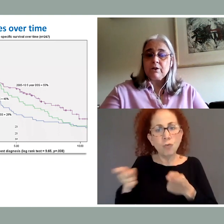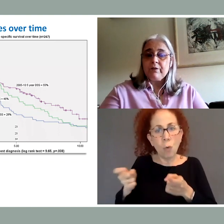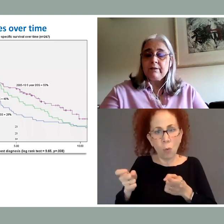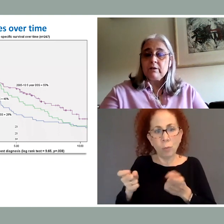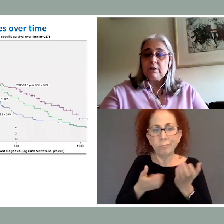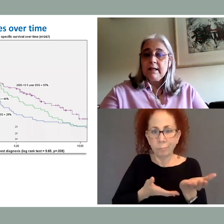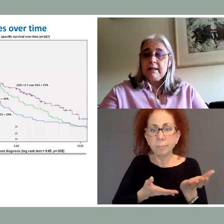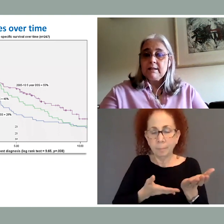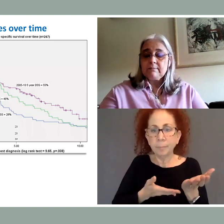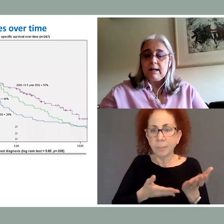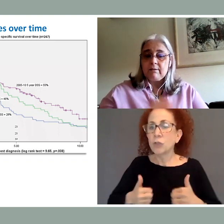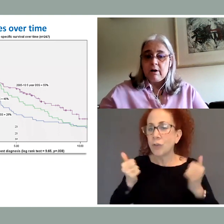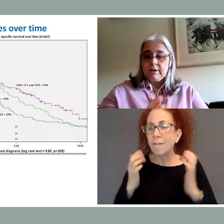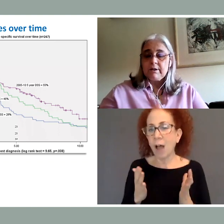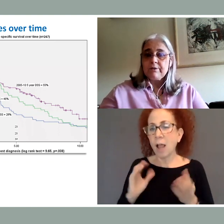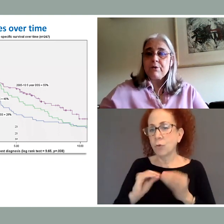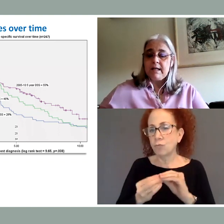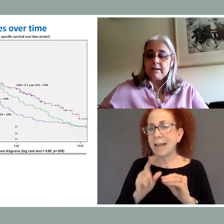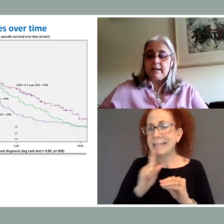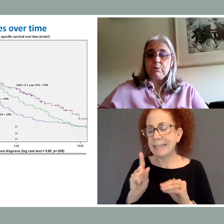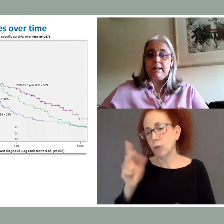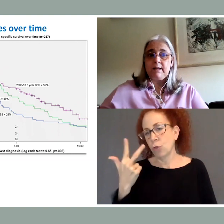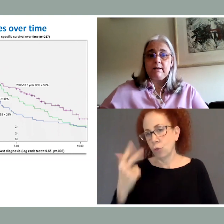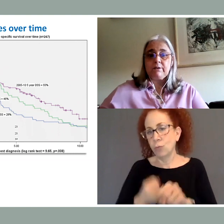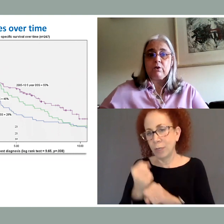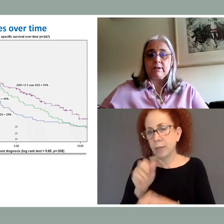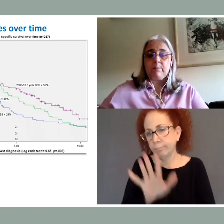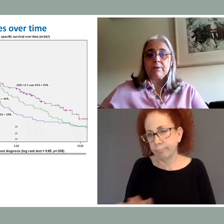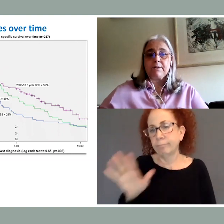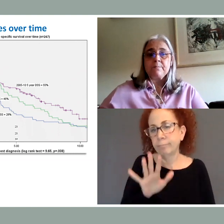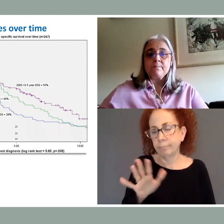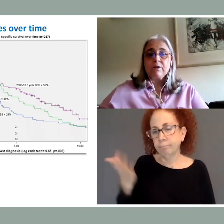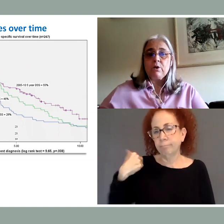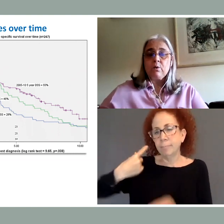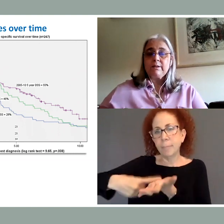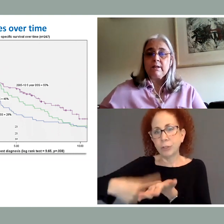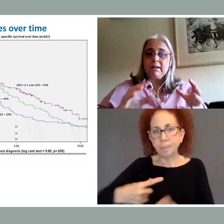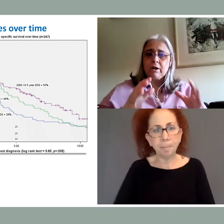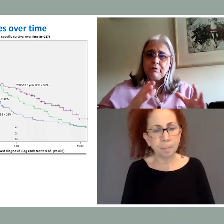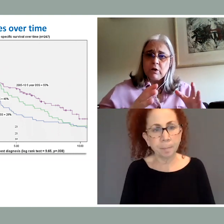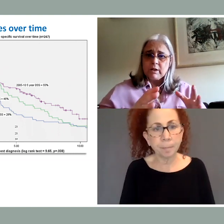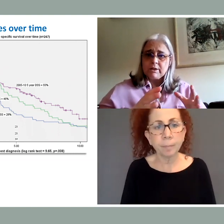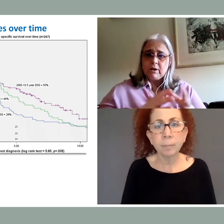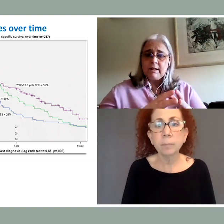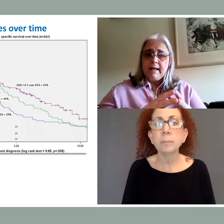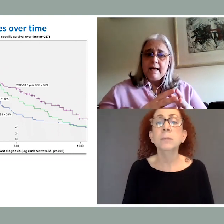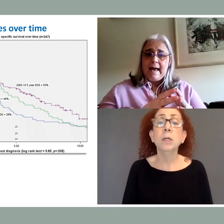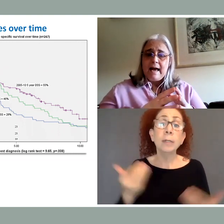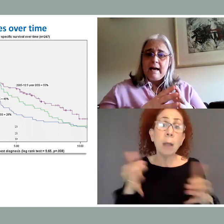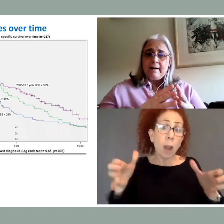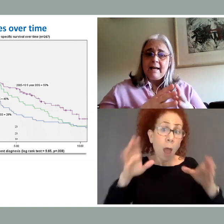the survival is around the 3 years that we talked about. So there's a lot of focus on